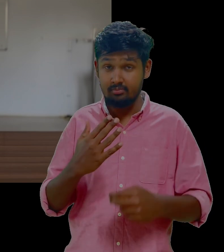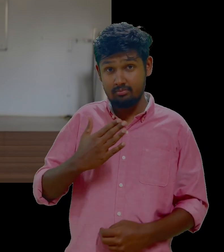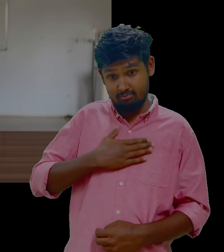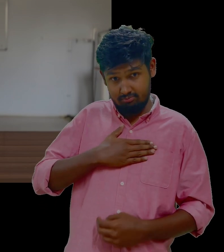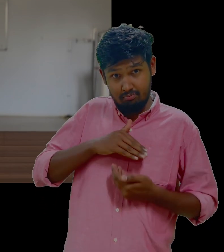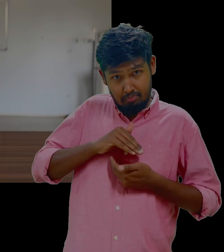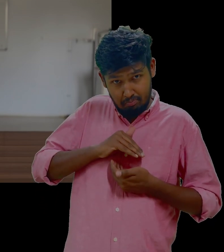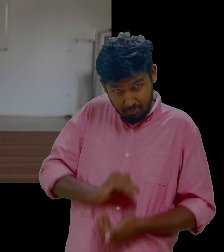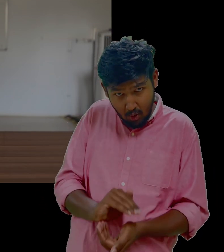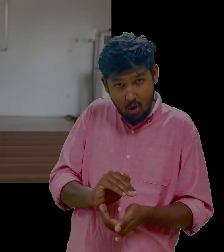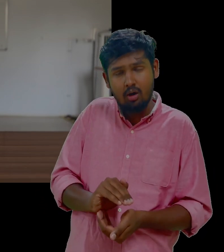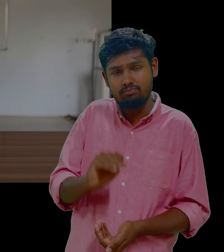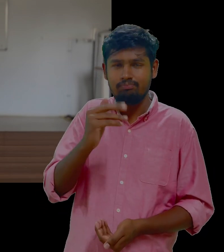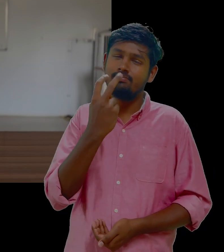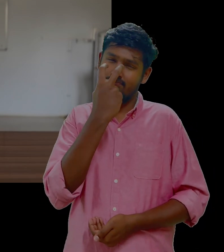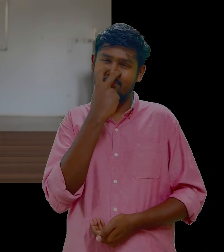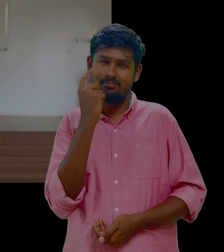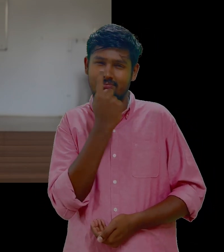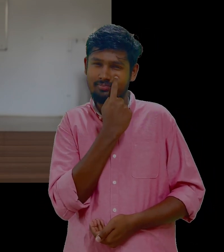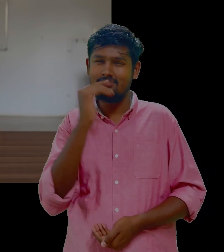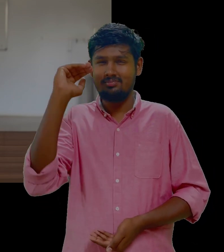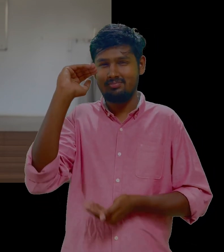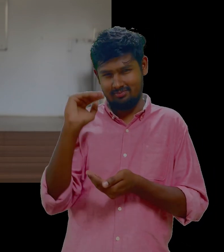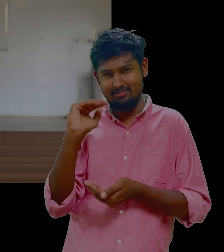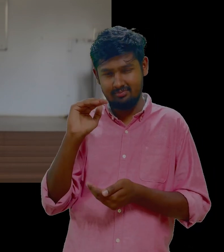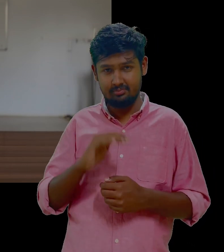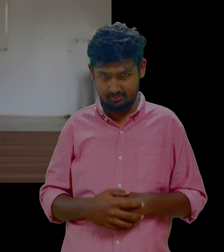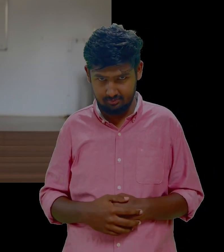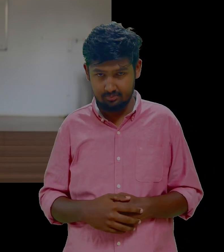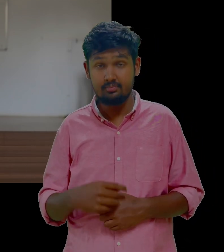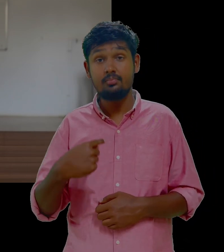I acquired vision impairment by birth.